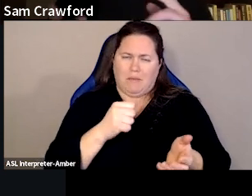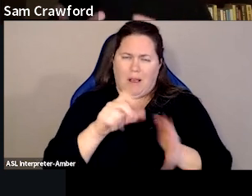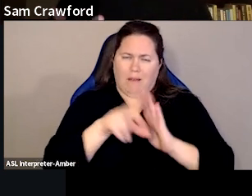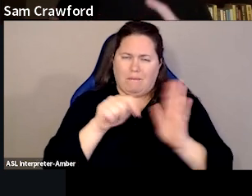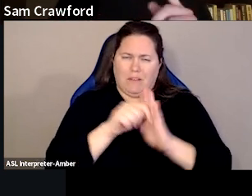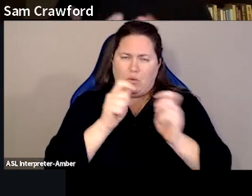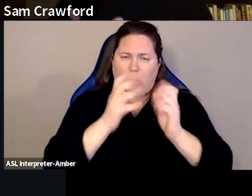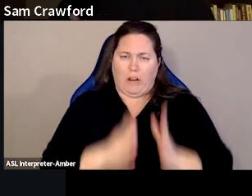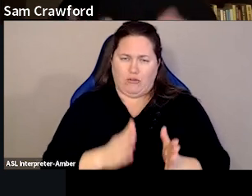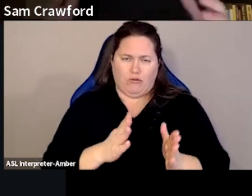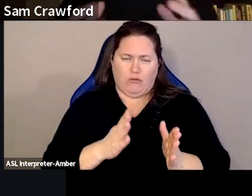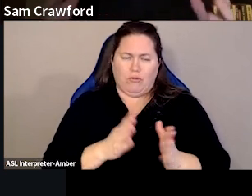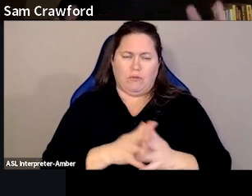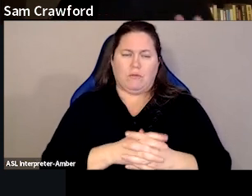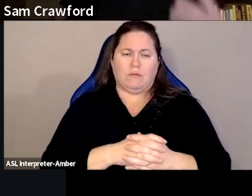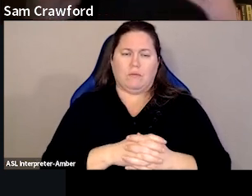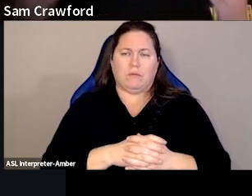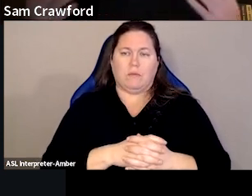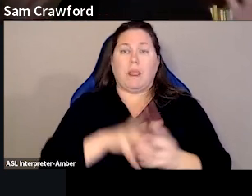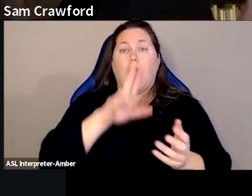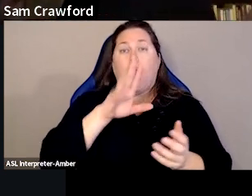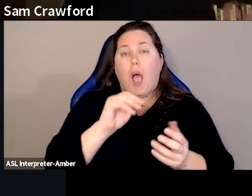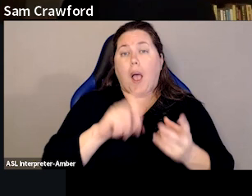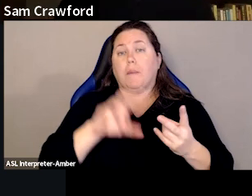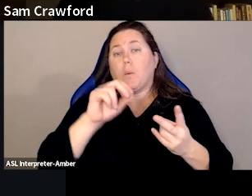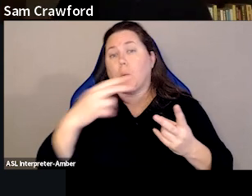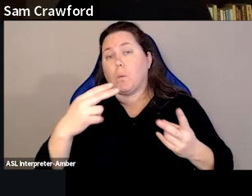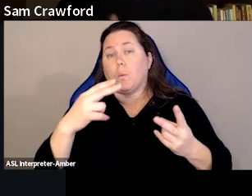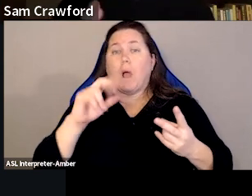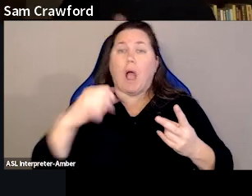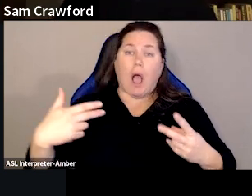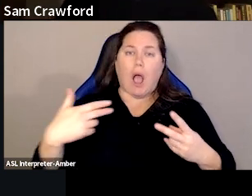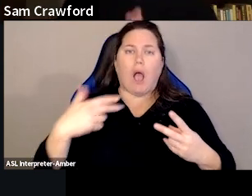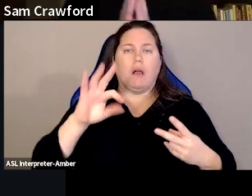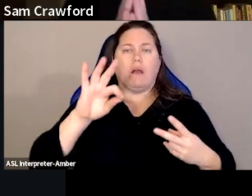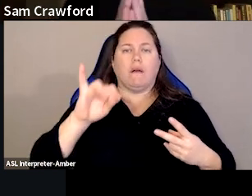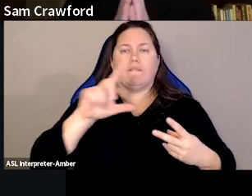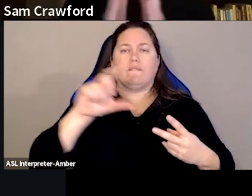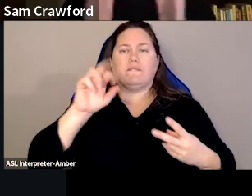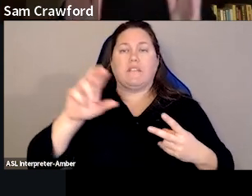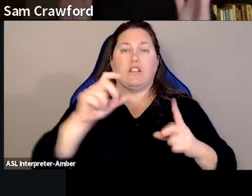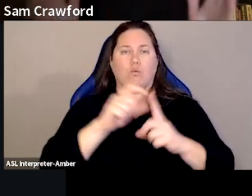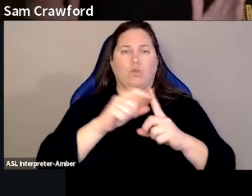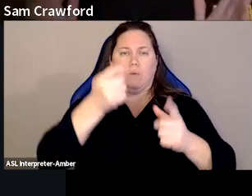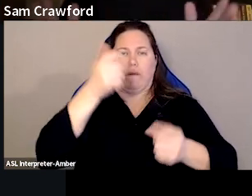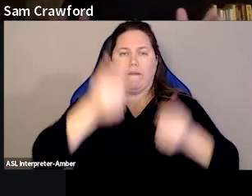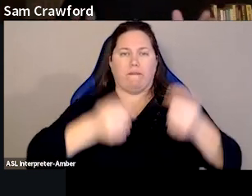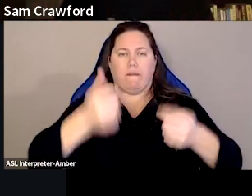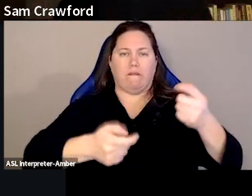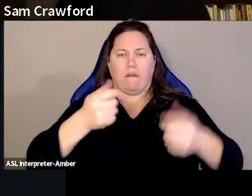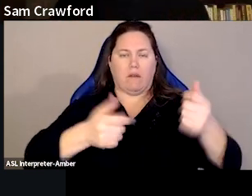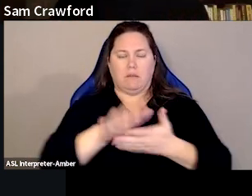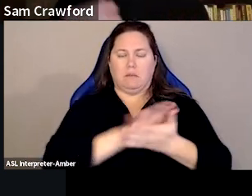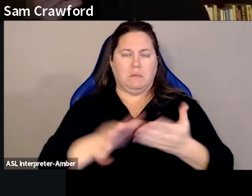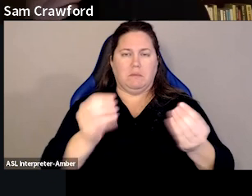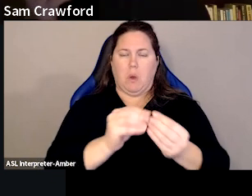of ums and ums and filler words, which I'm very guilty of. So that is brilliant. It makes everything look so much